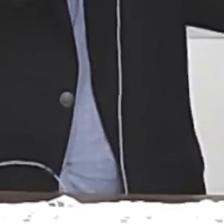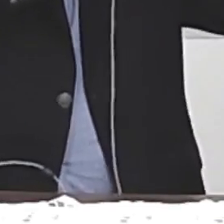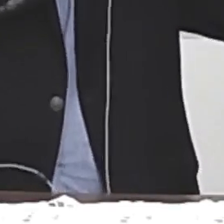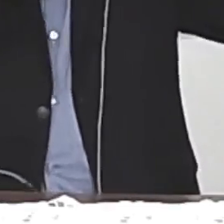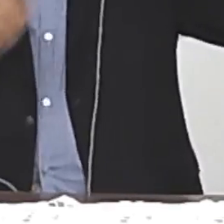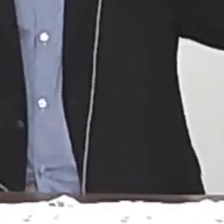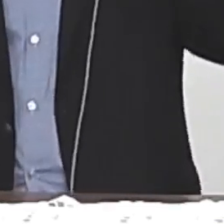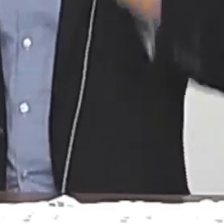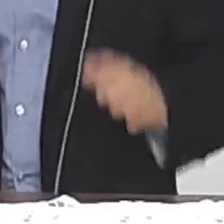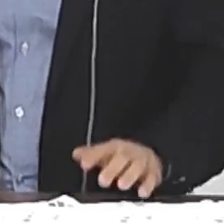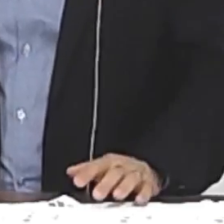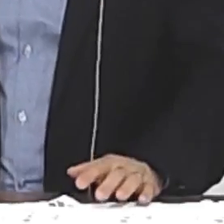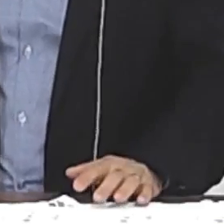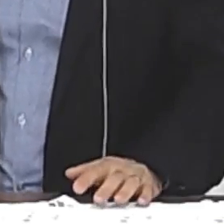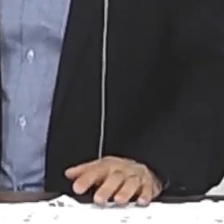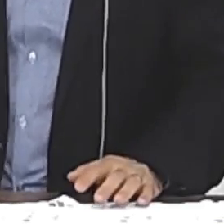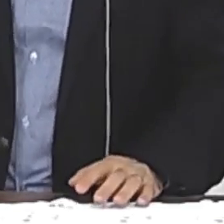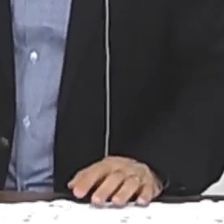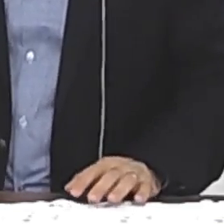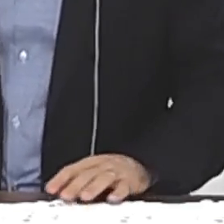The church may be seated.